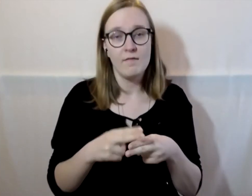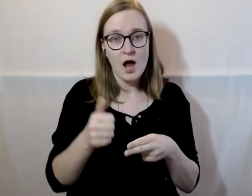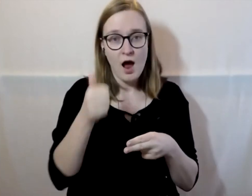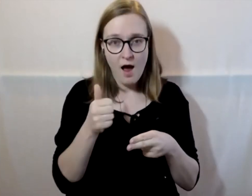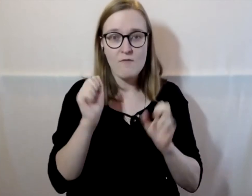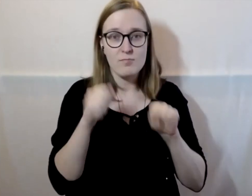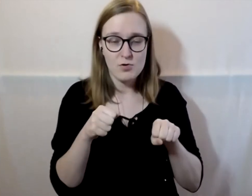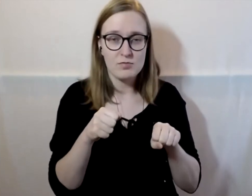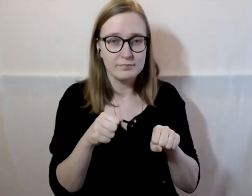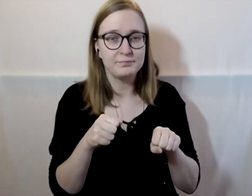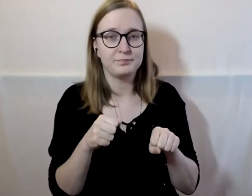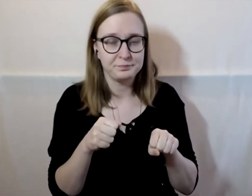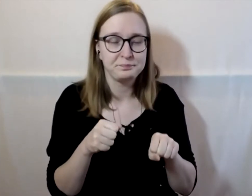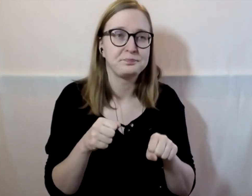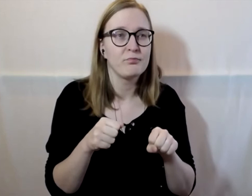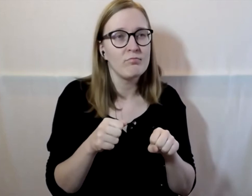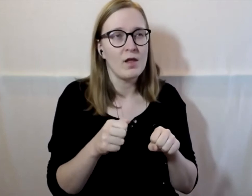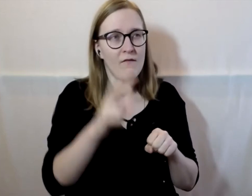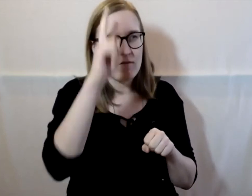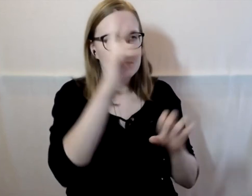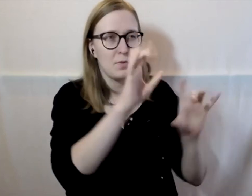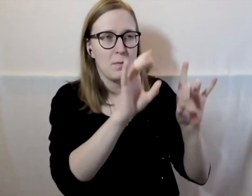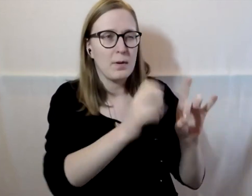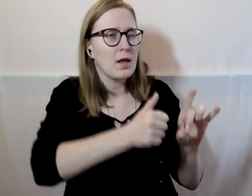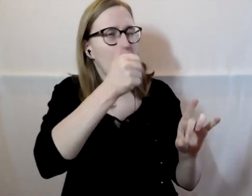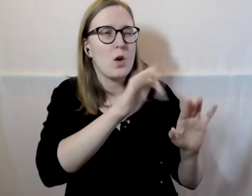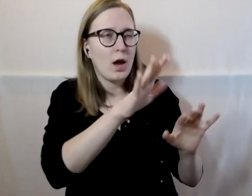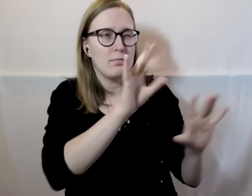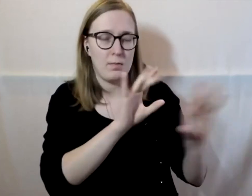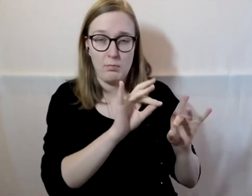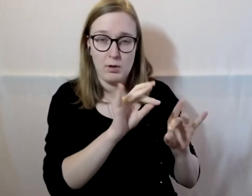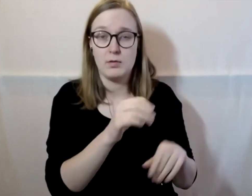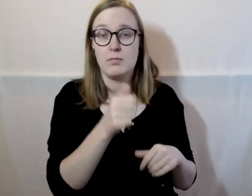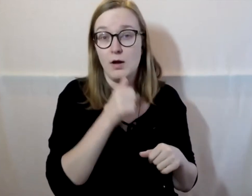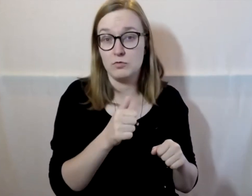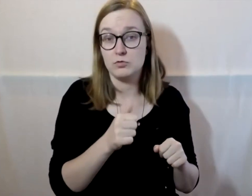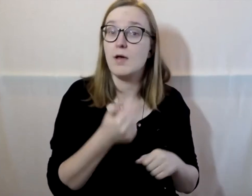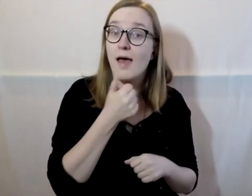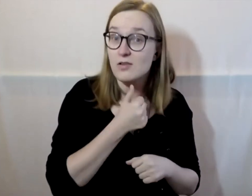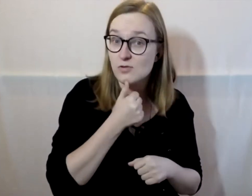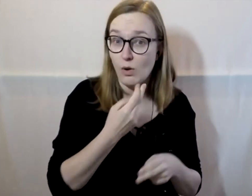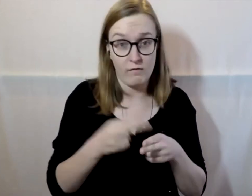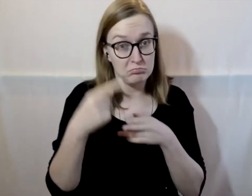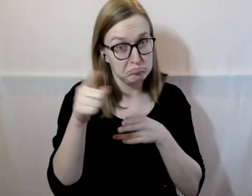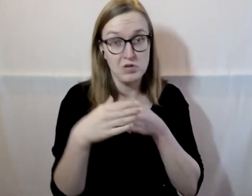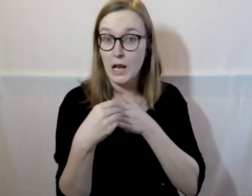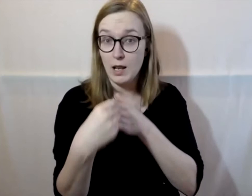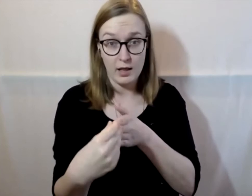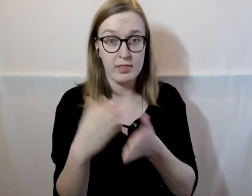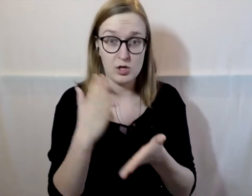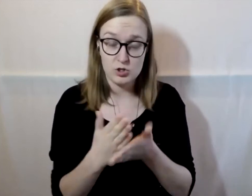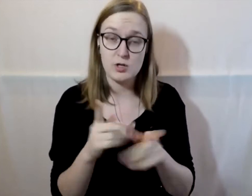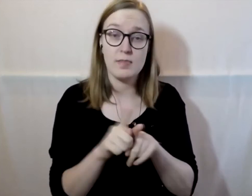different countries, especially Estonia as leaders. Also, we are interested in